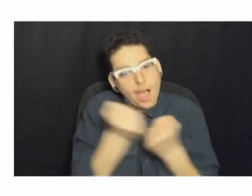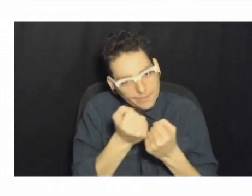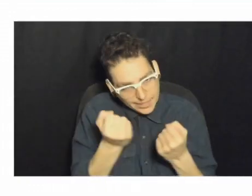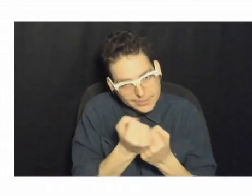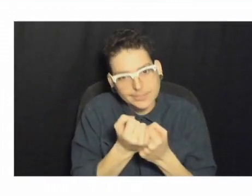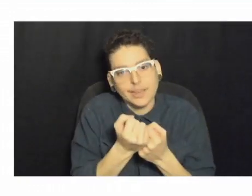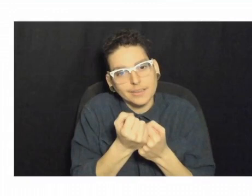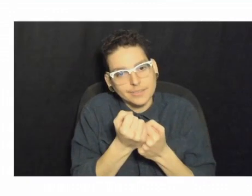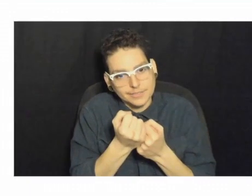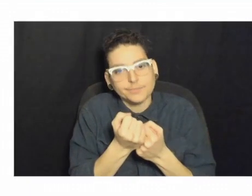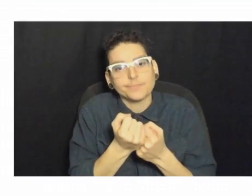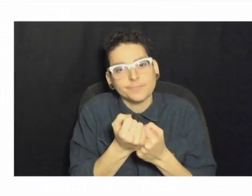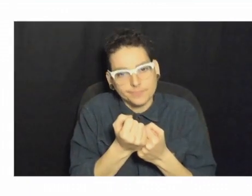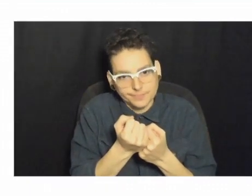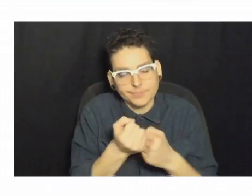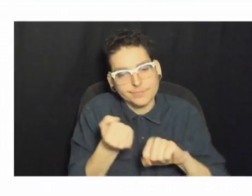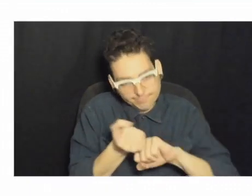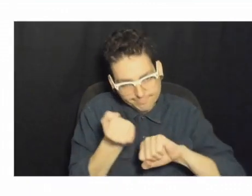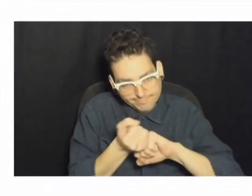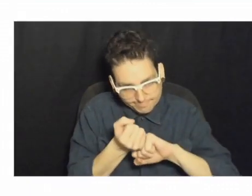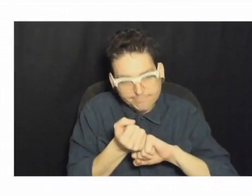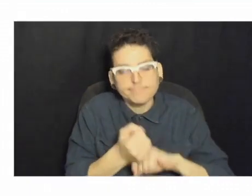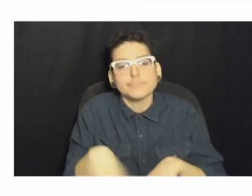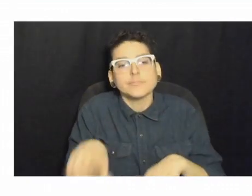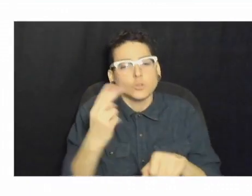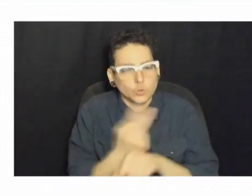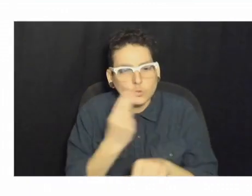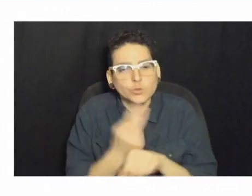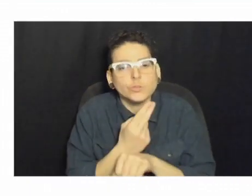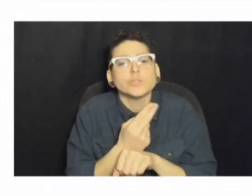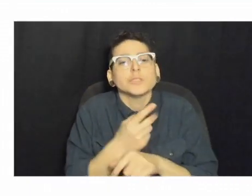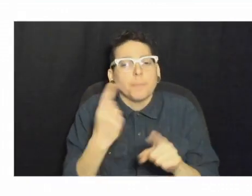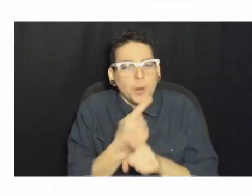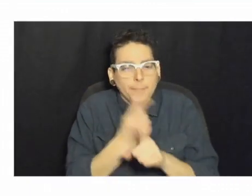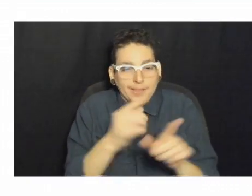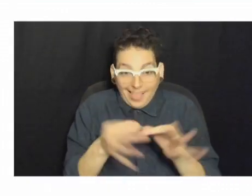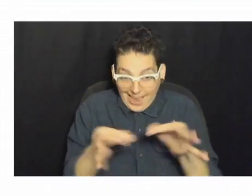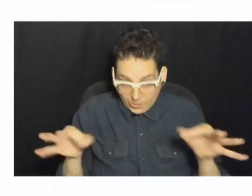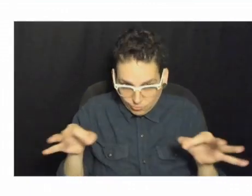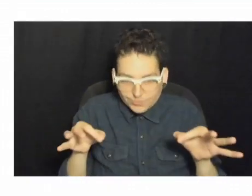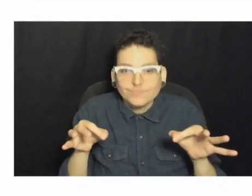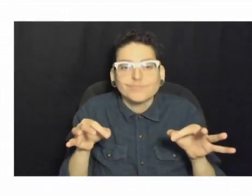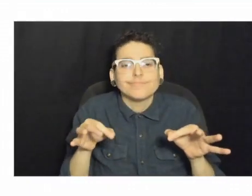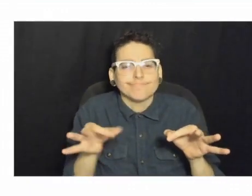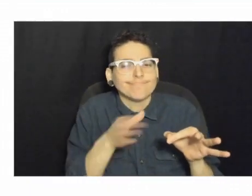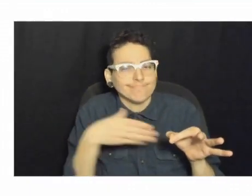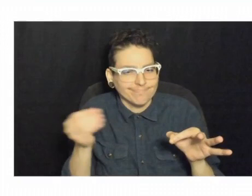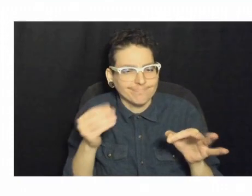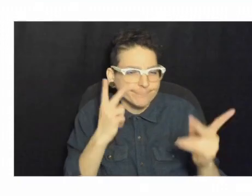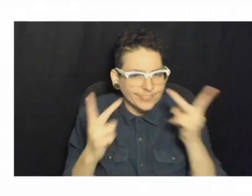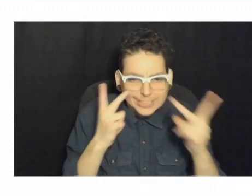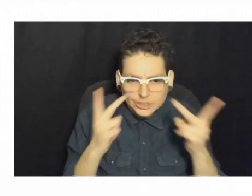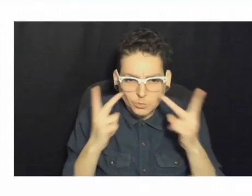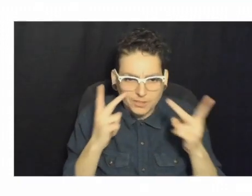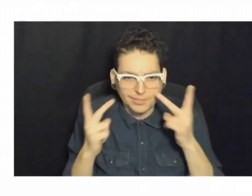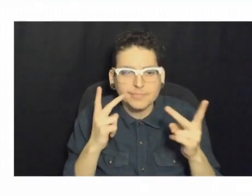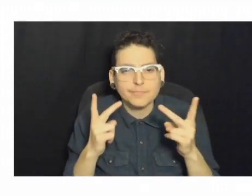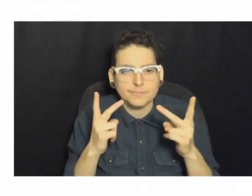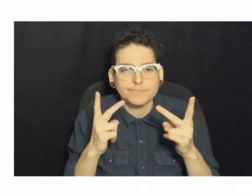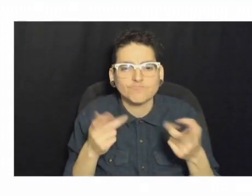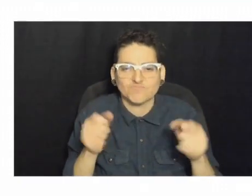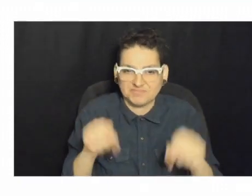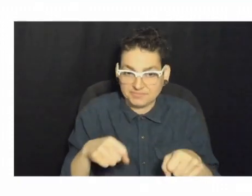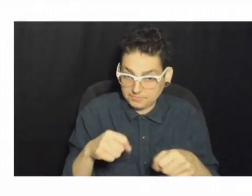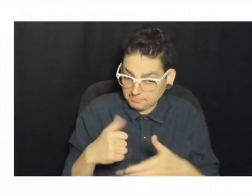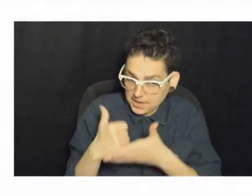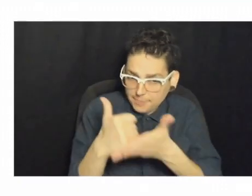utilizing the appropriate language and visuals that can help more concisely